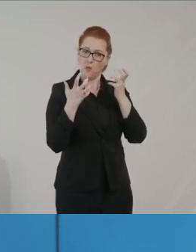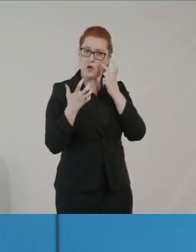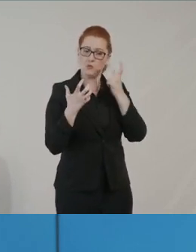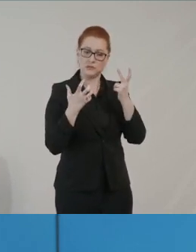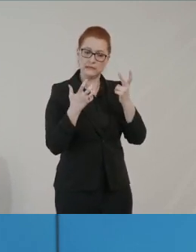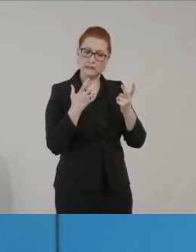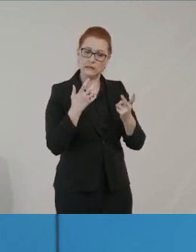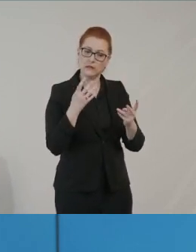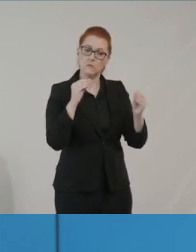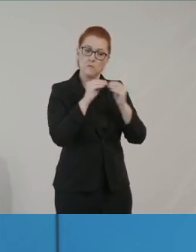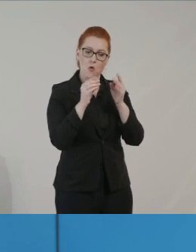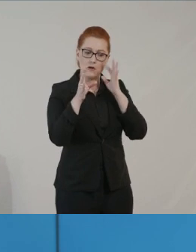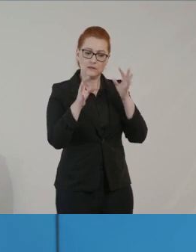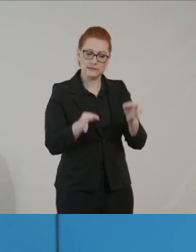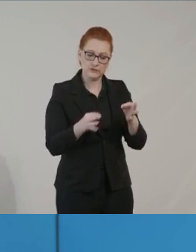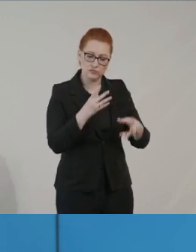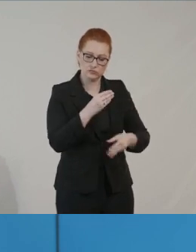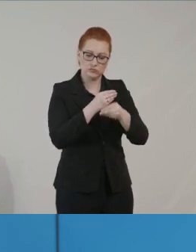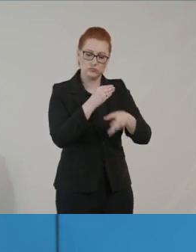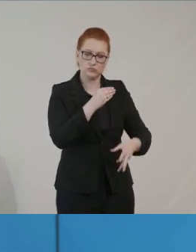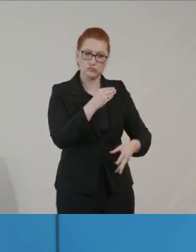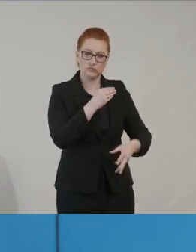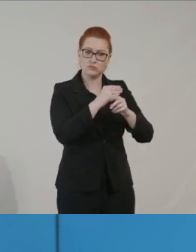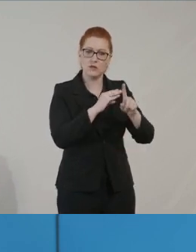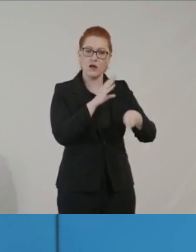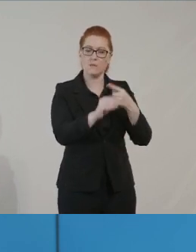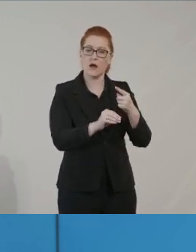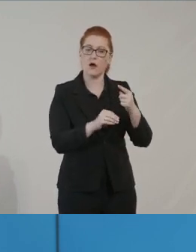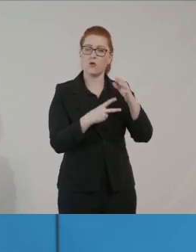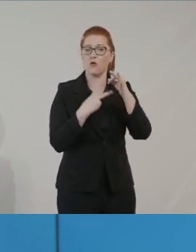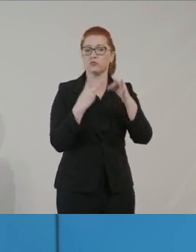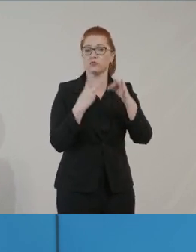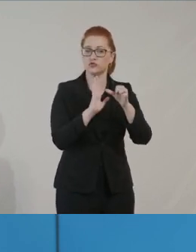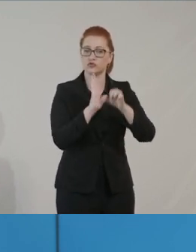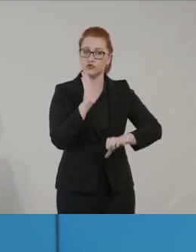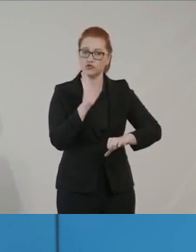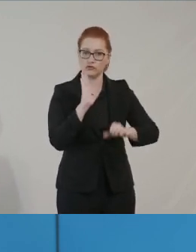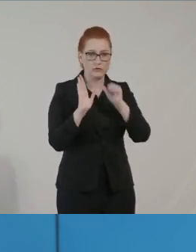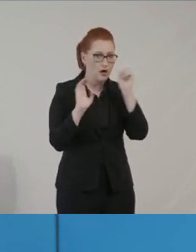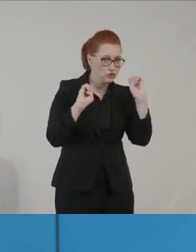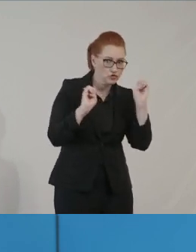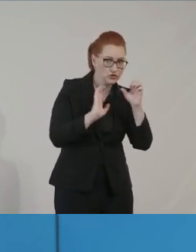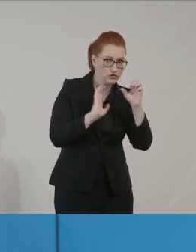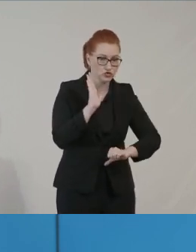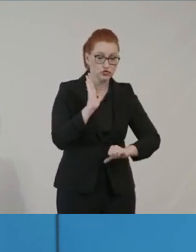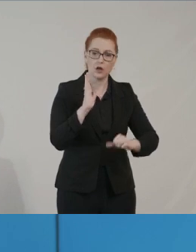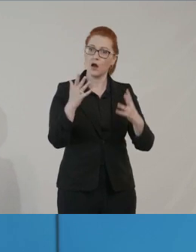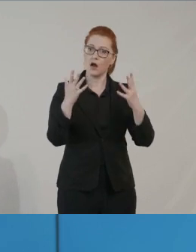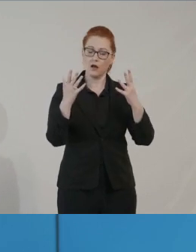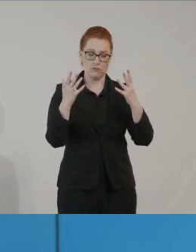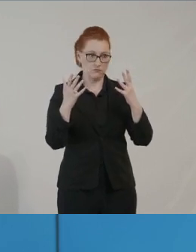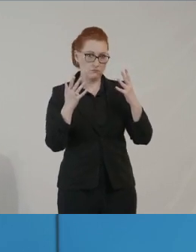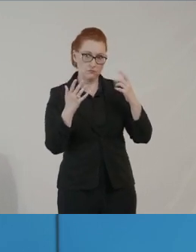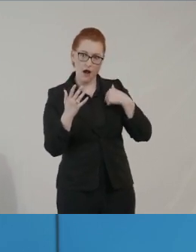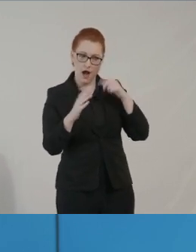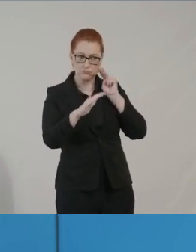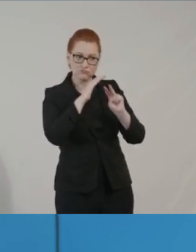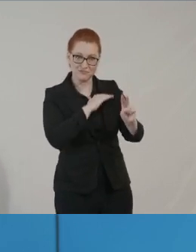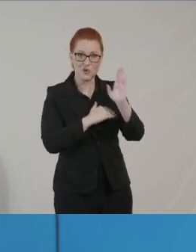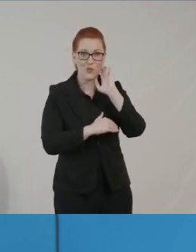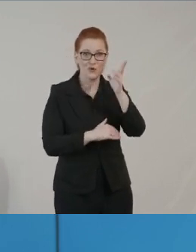decisions in addition to elective surgery, that you will see a difference in our economy. You'll see increased